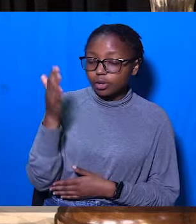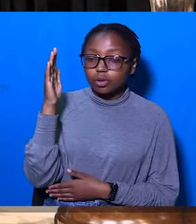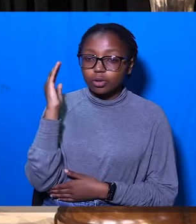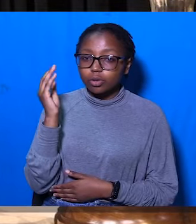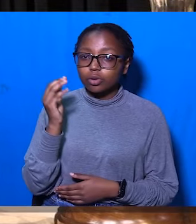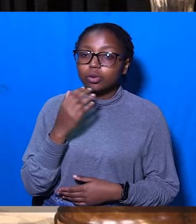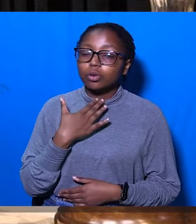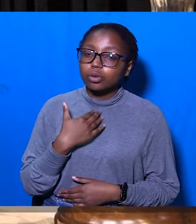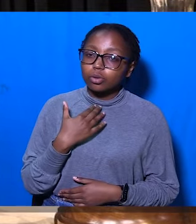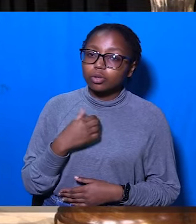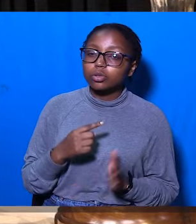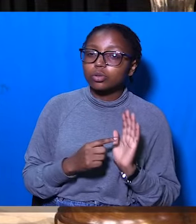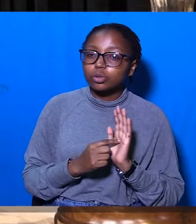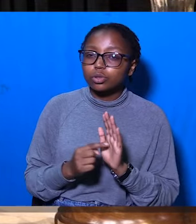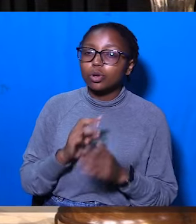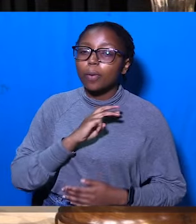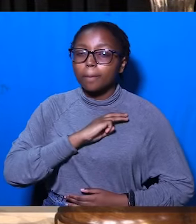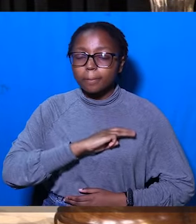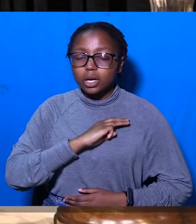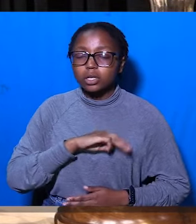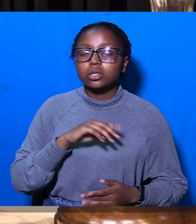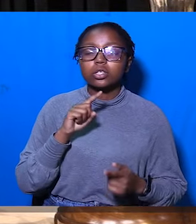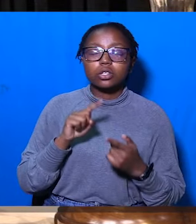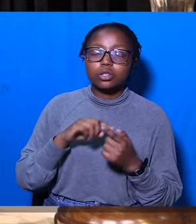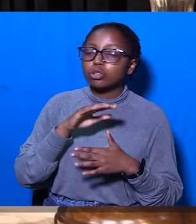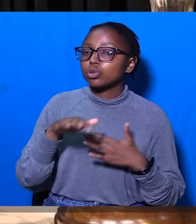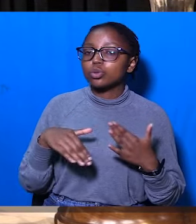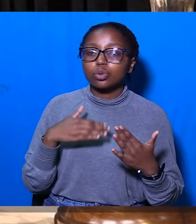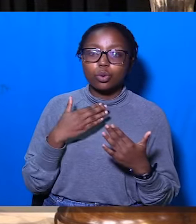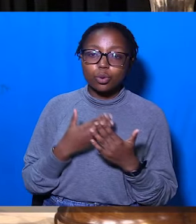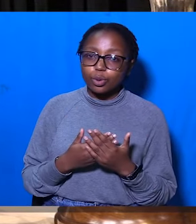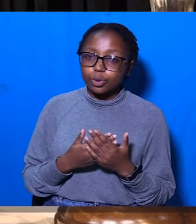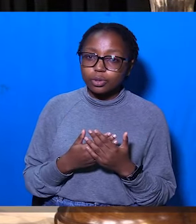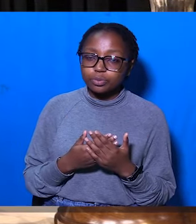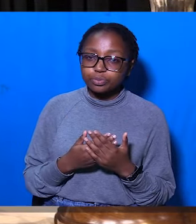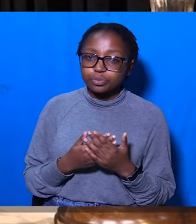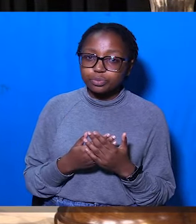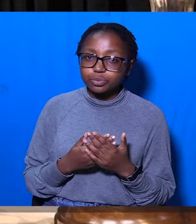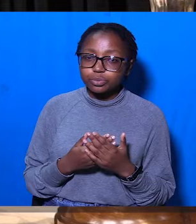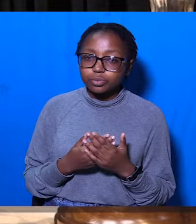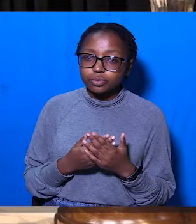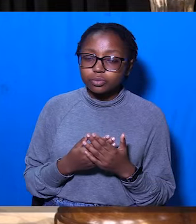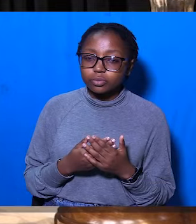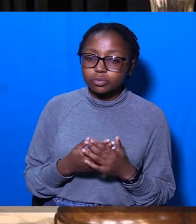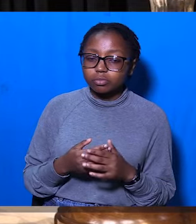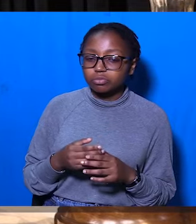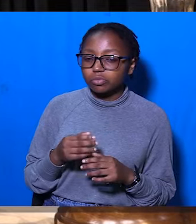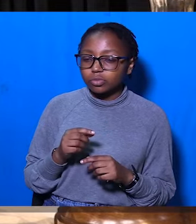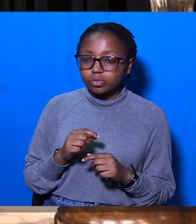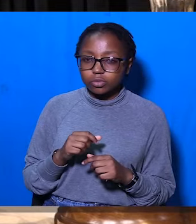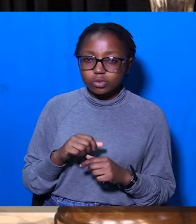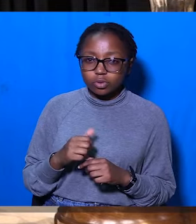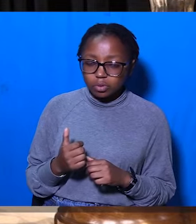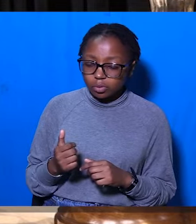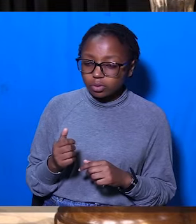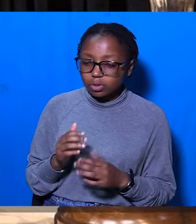desires to show mercy to all. Even though there's a partial hardening that has come upon Israel until the fullness of the Gentiles come